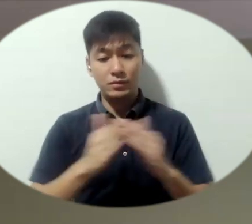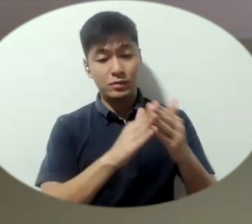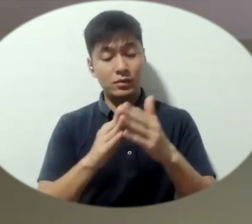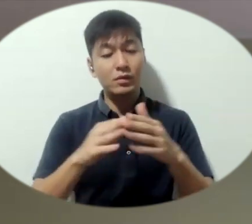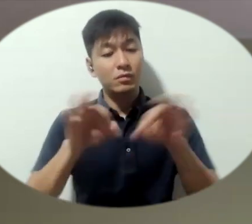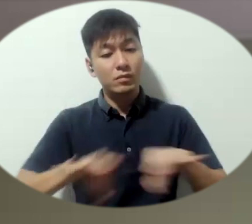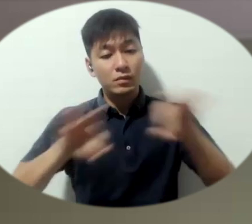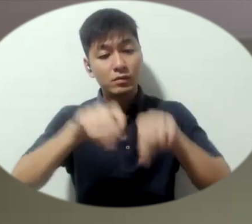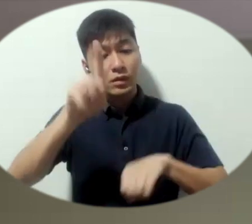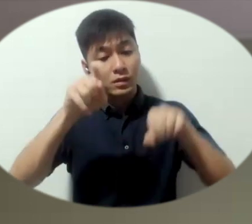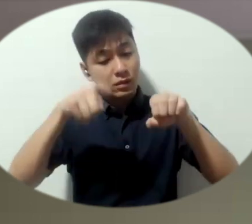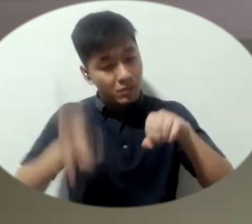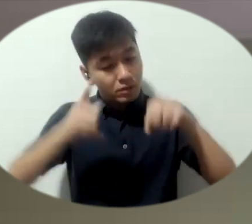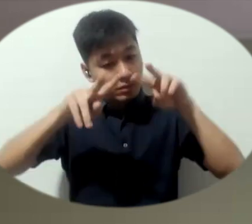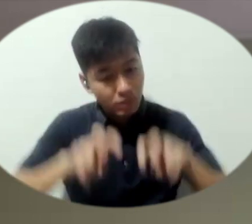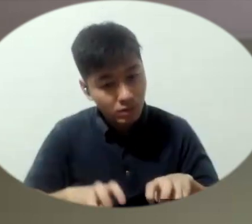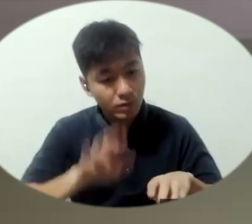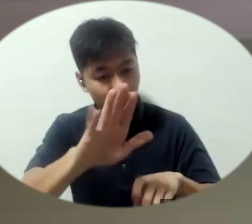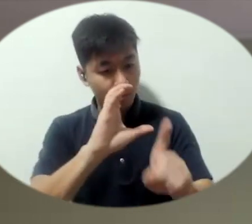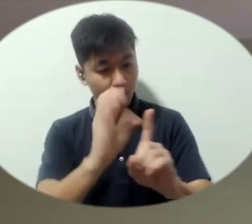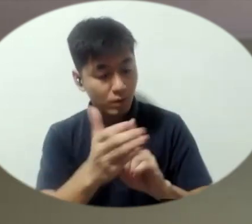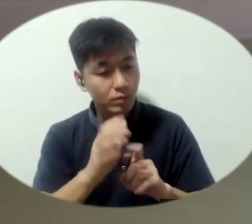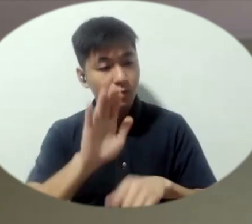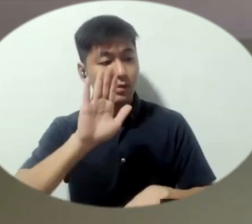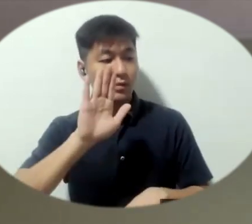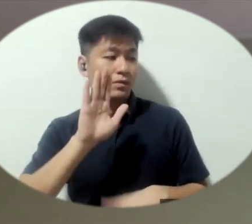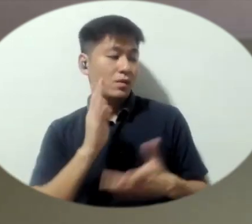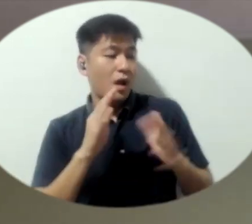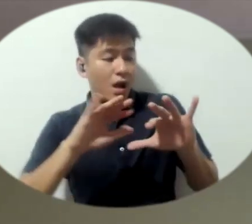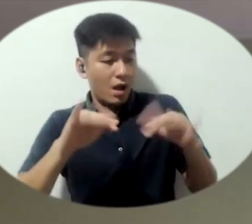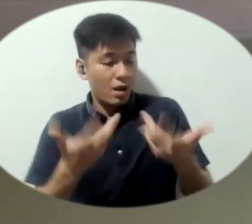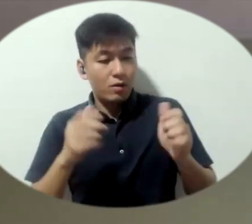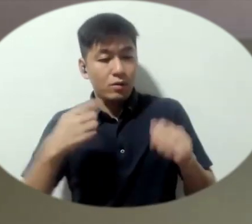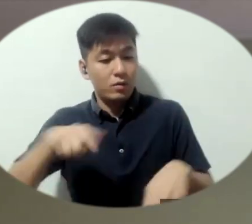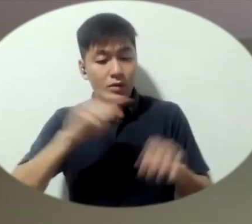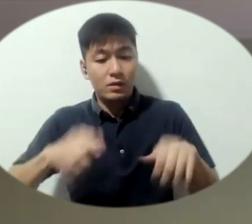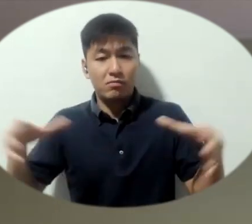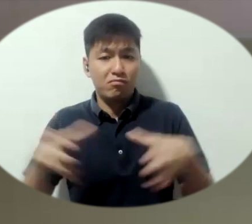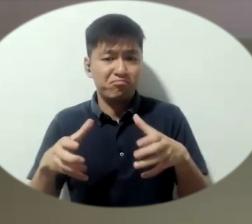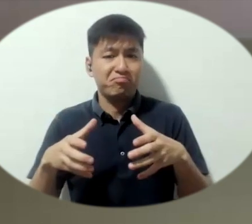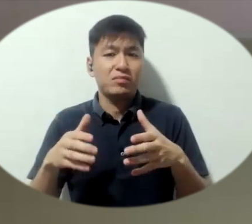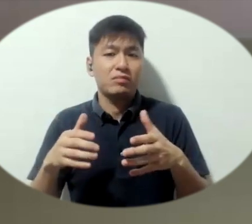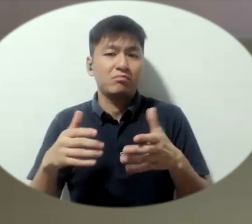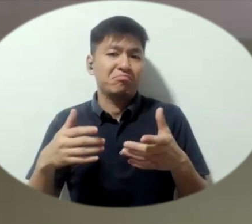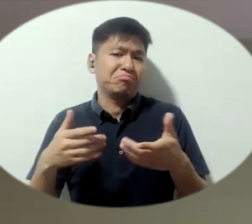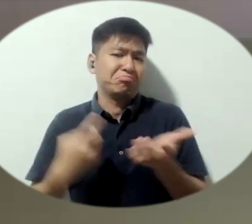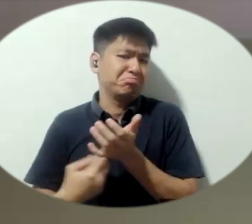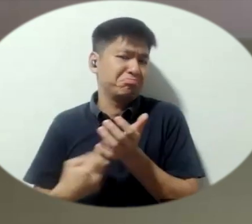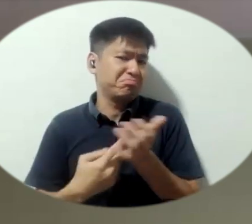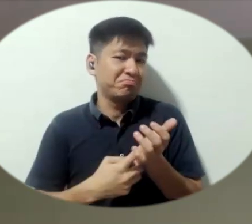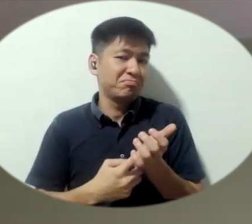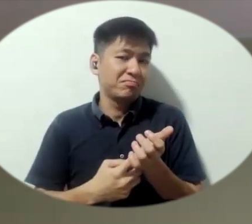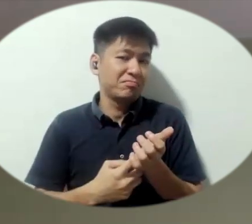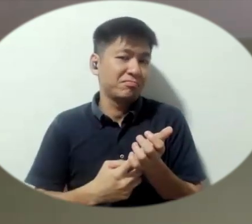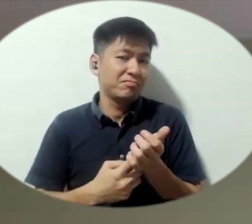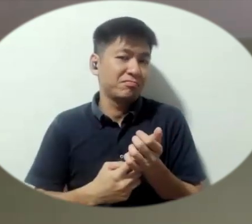really empower in moments of quiet, where we can recognize that there is something that's going to draw